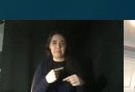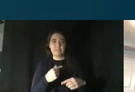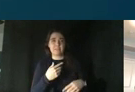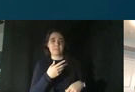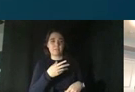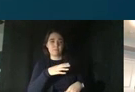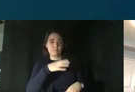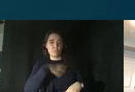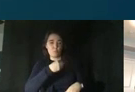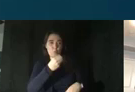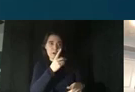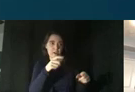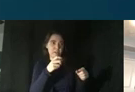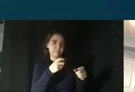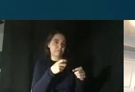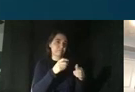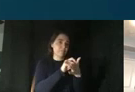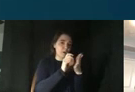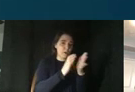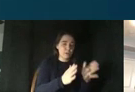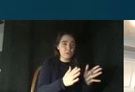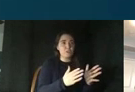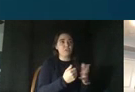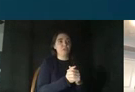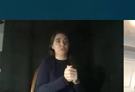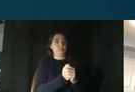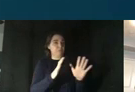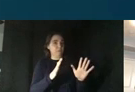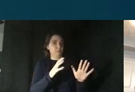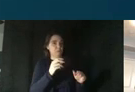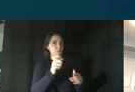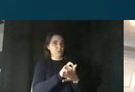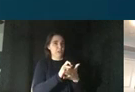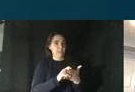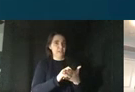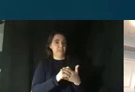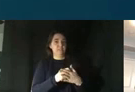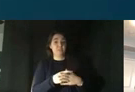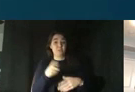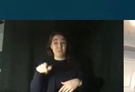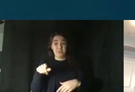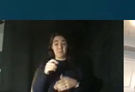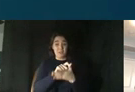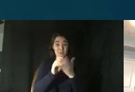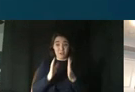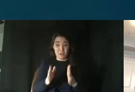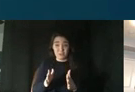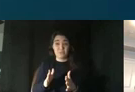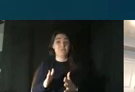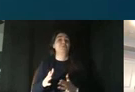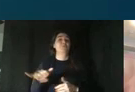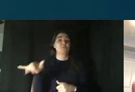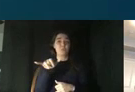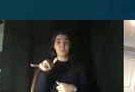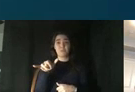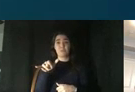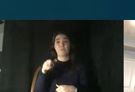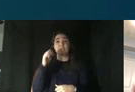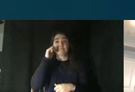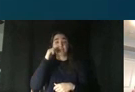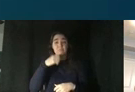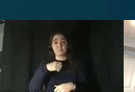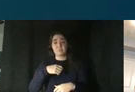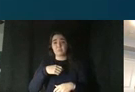So they could actually be an author and who's a person of color, but they've written about